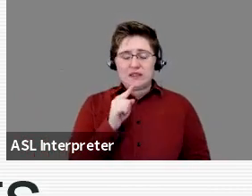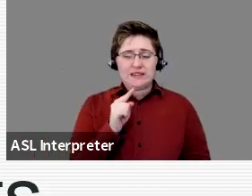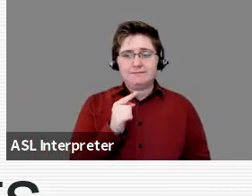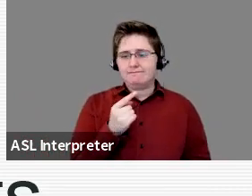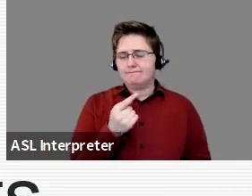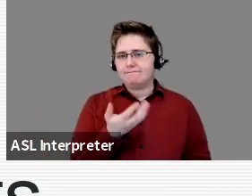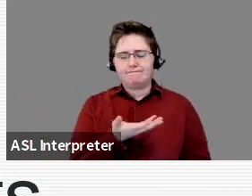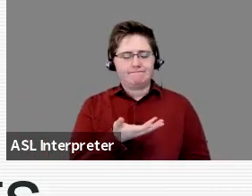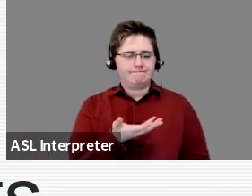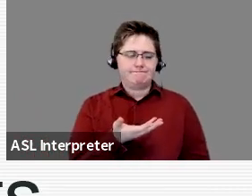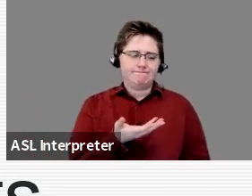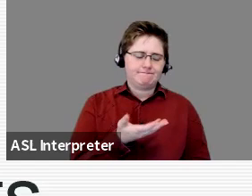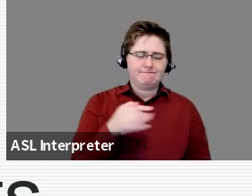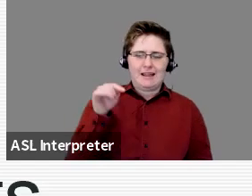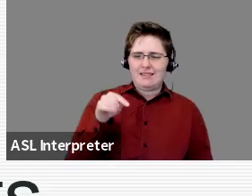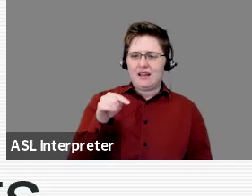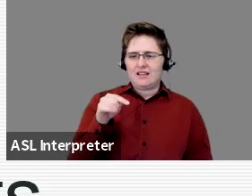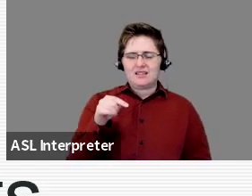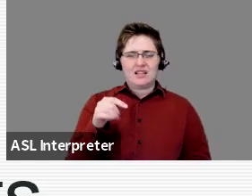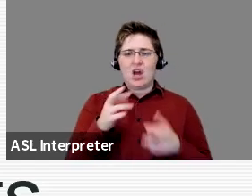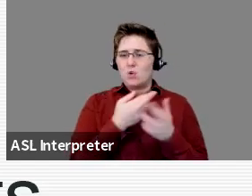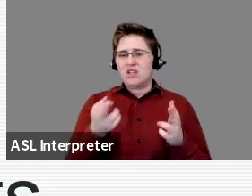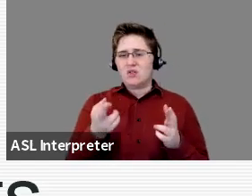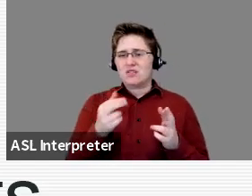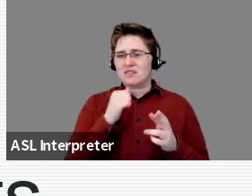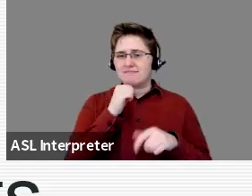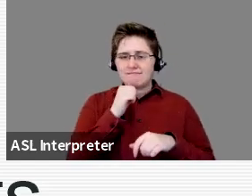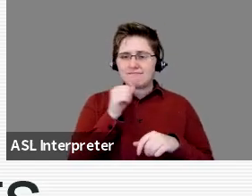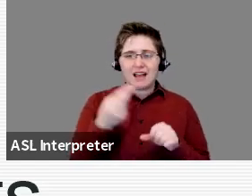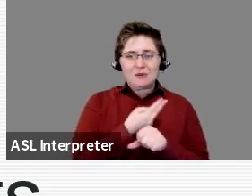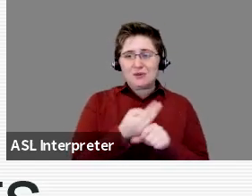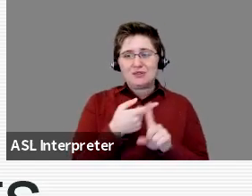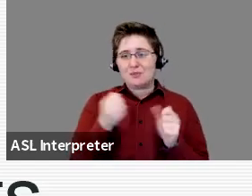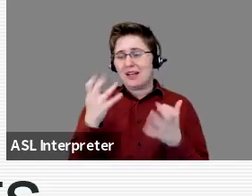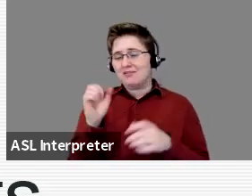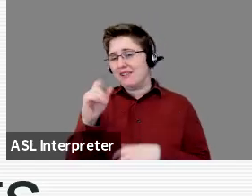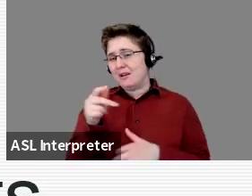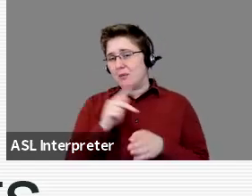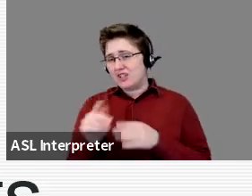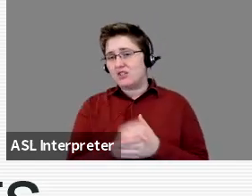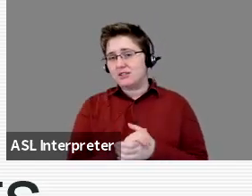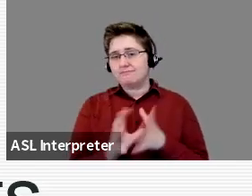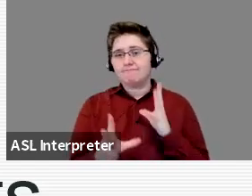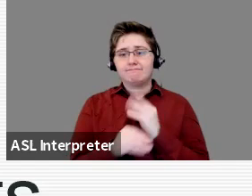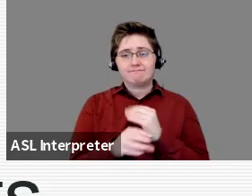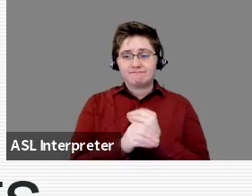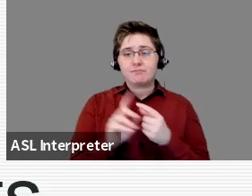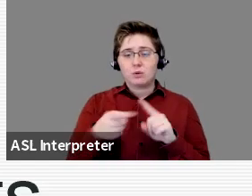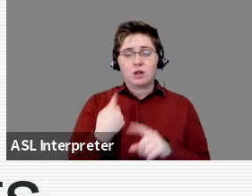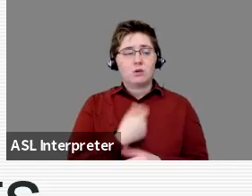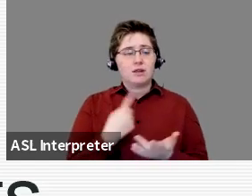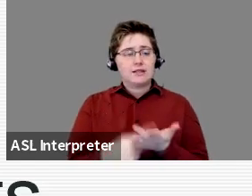this is a untapped, I think, resource from a lot of ADA professionals. I think in addition, when we talk